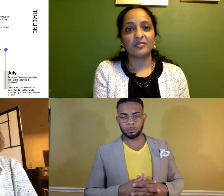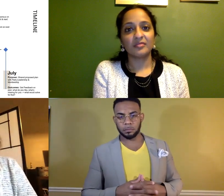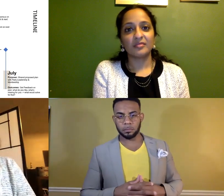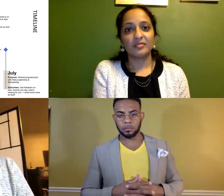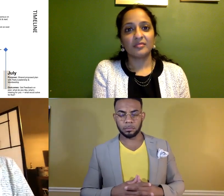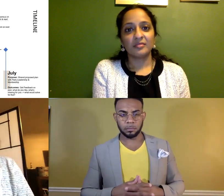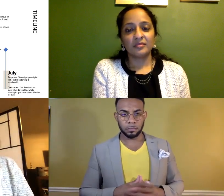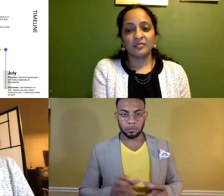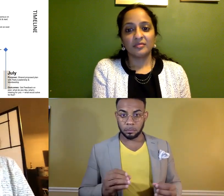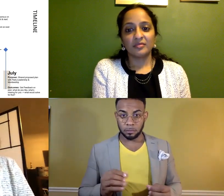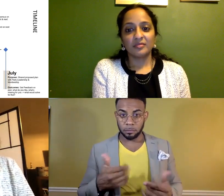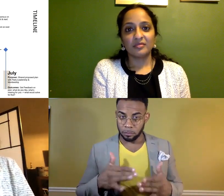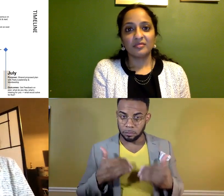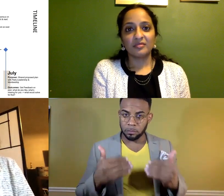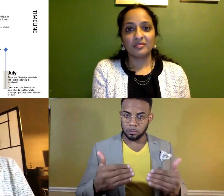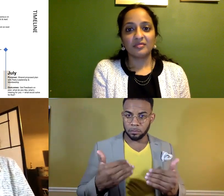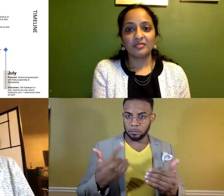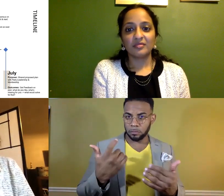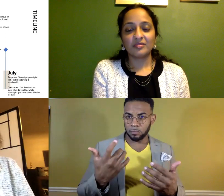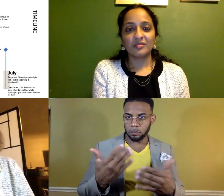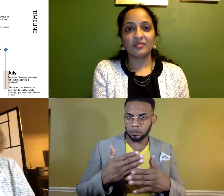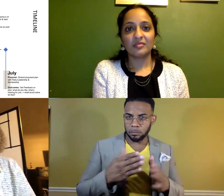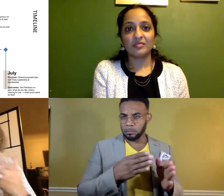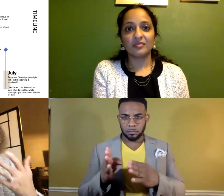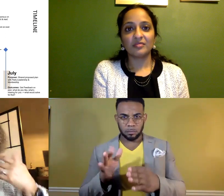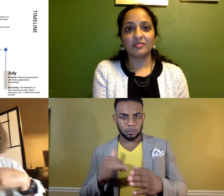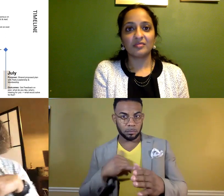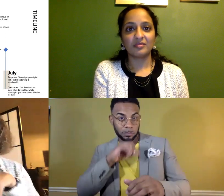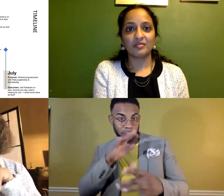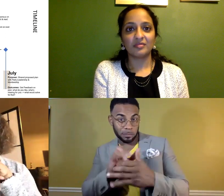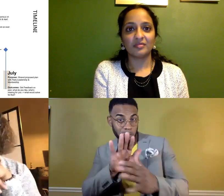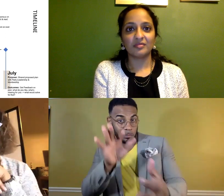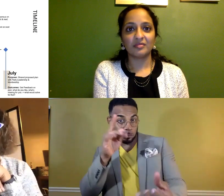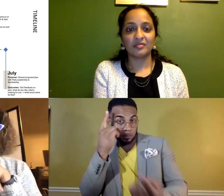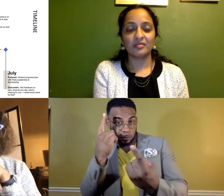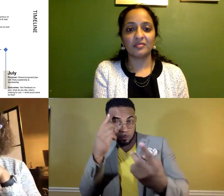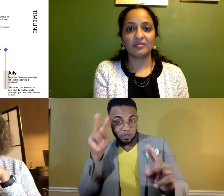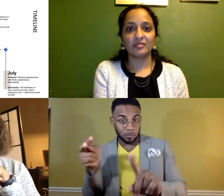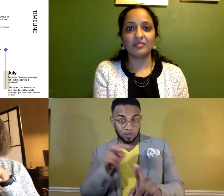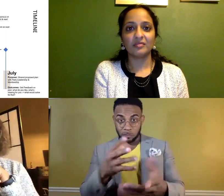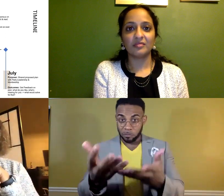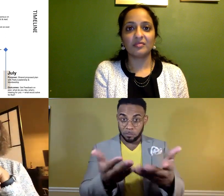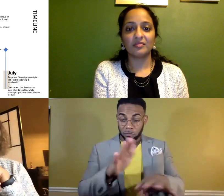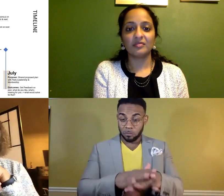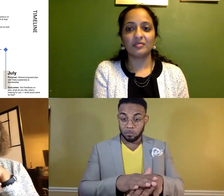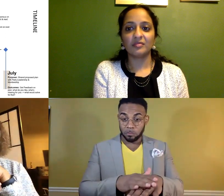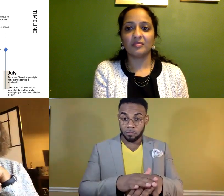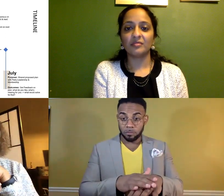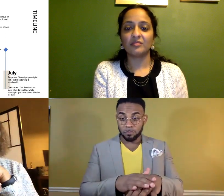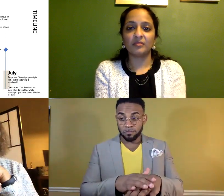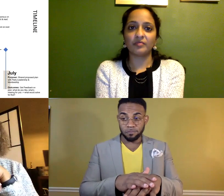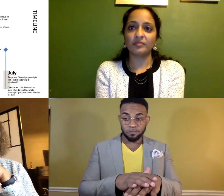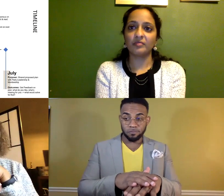So let's go ahead and just shift. Like, we'd love to get your thoughts and perspectives on